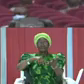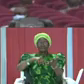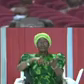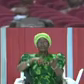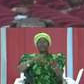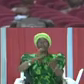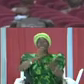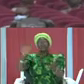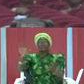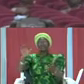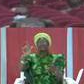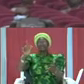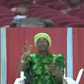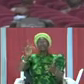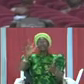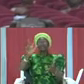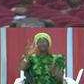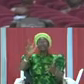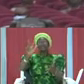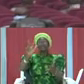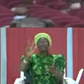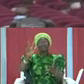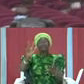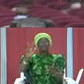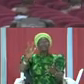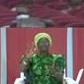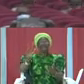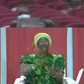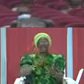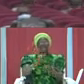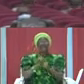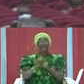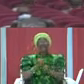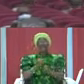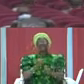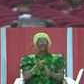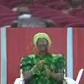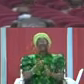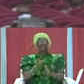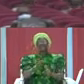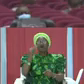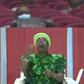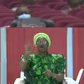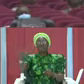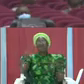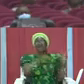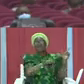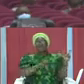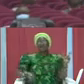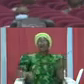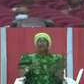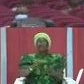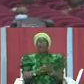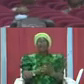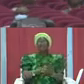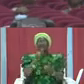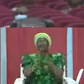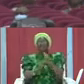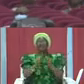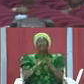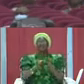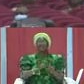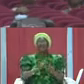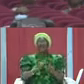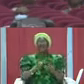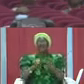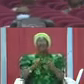Verse 23. For I have received of the Lord that which also I delivered